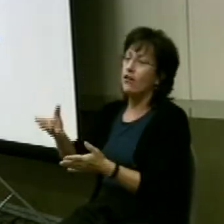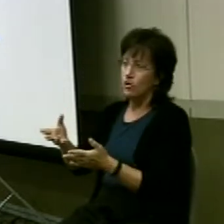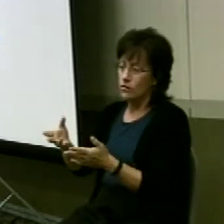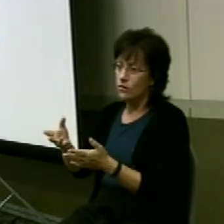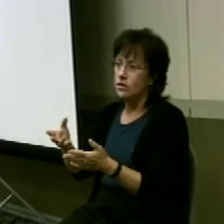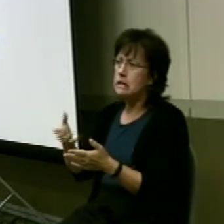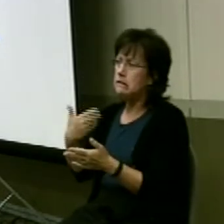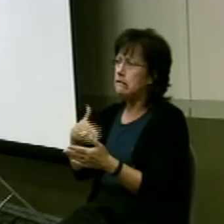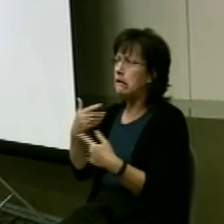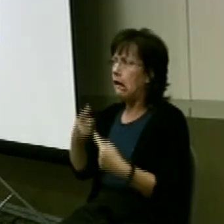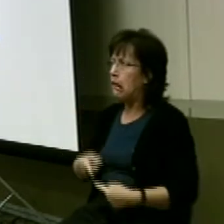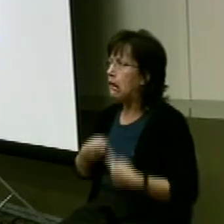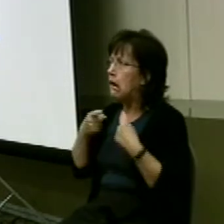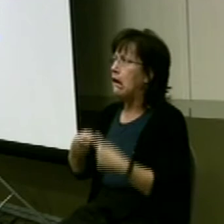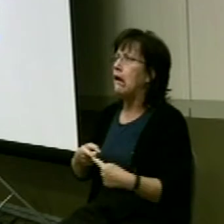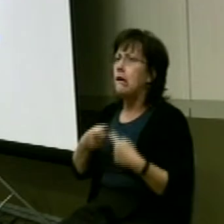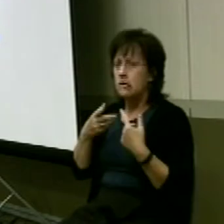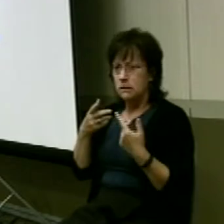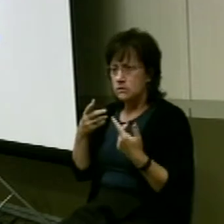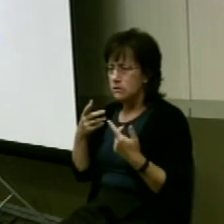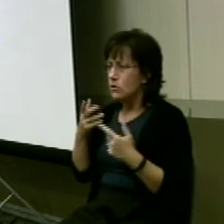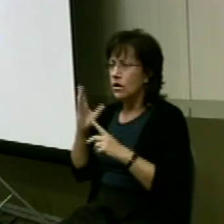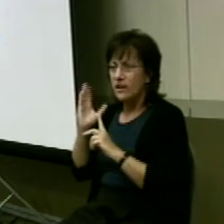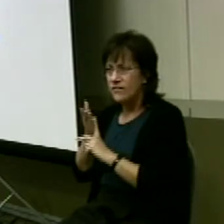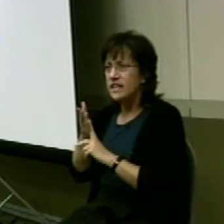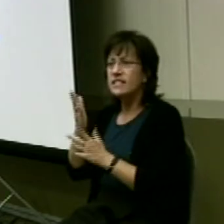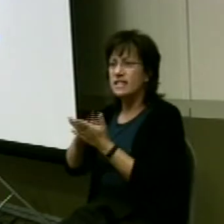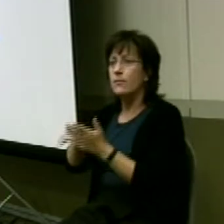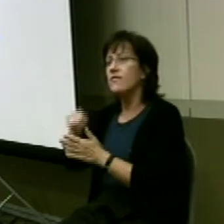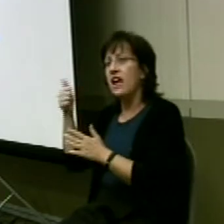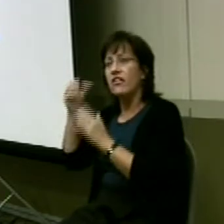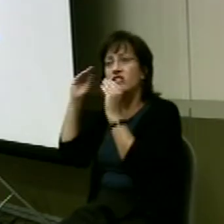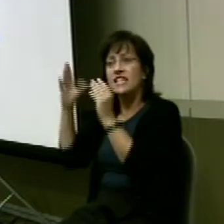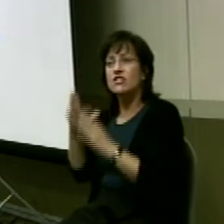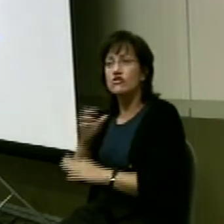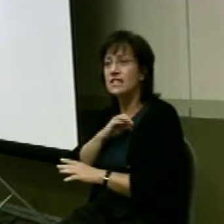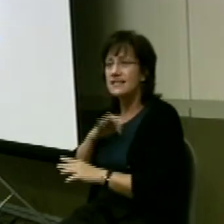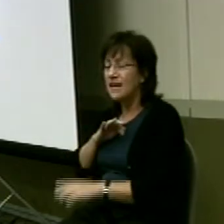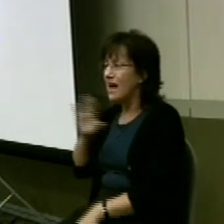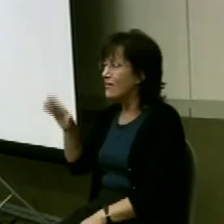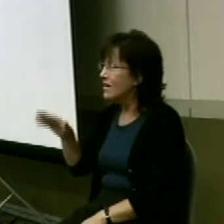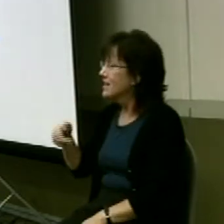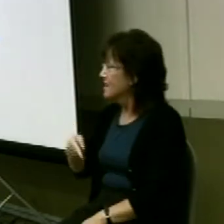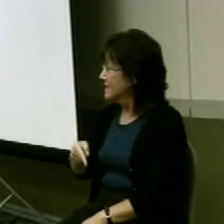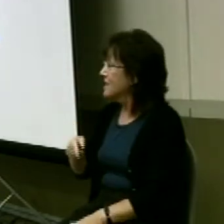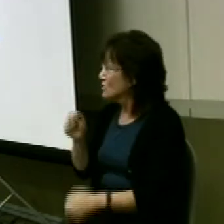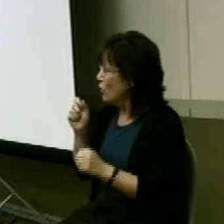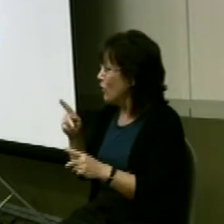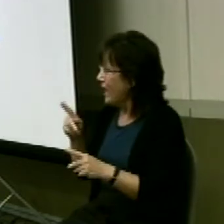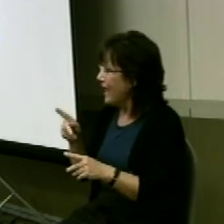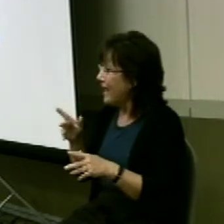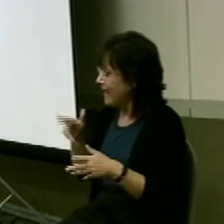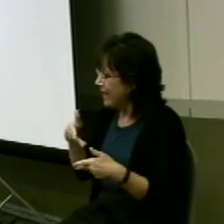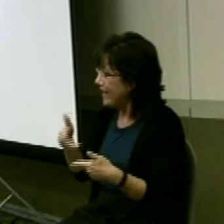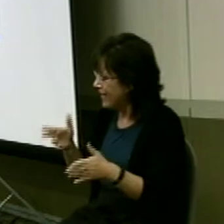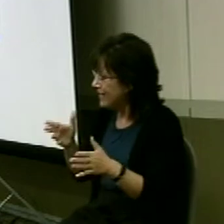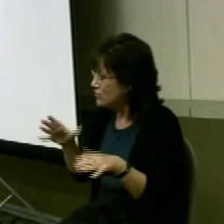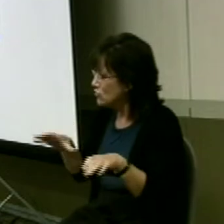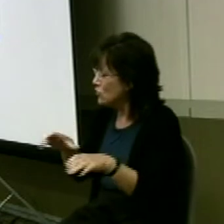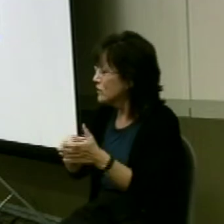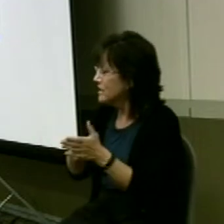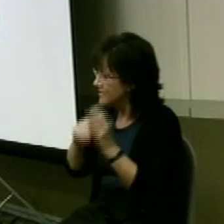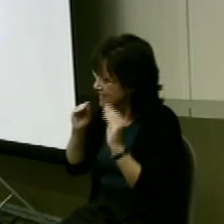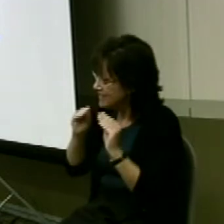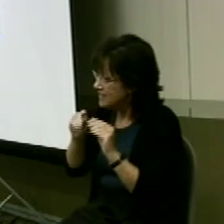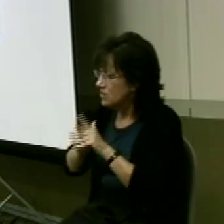that, or share with you our difficulties even in convincing some of the other teachers and staff that this was